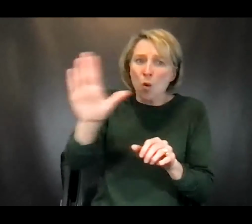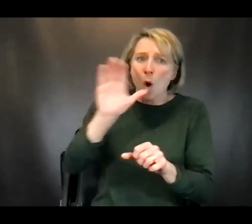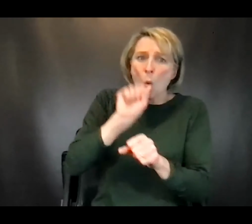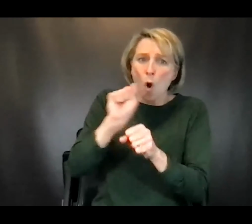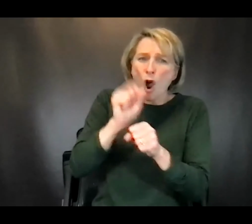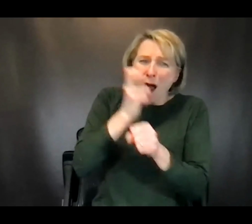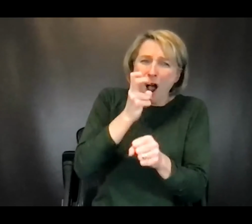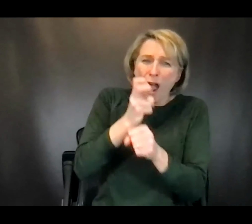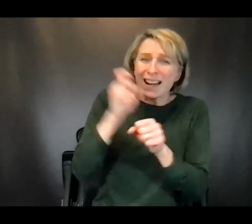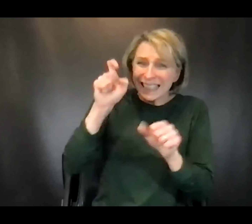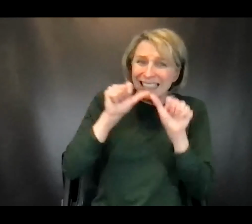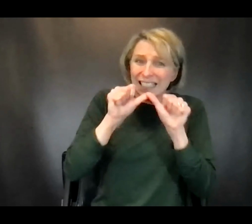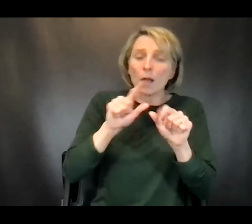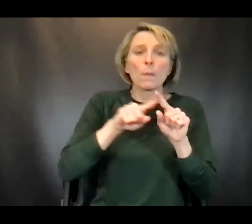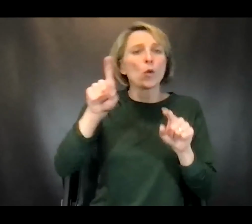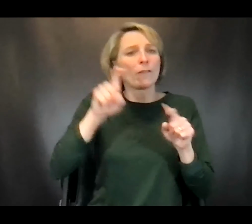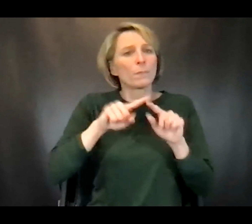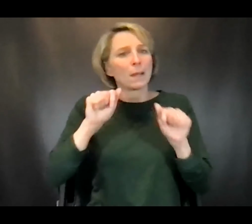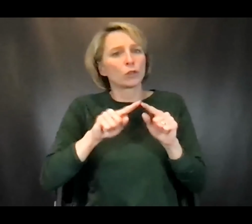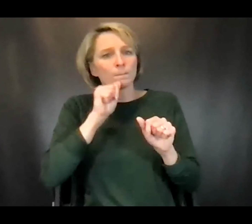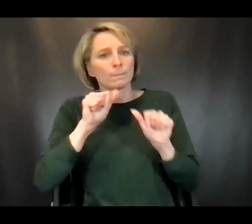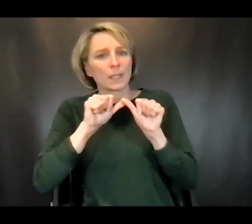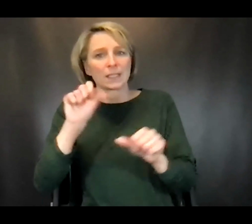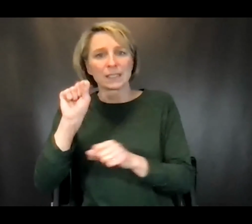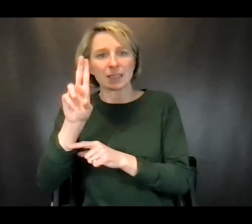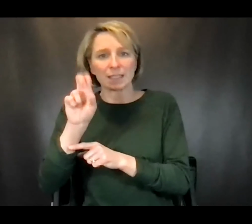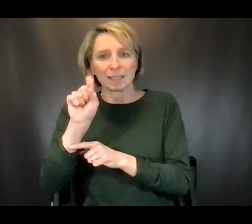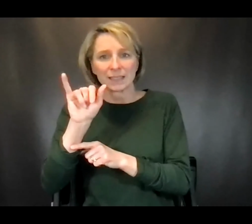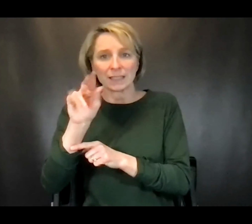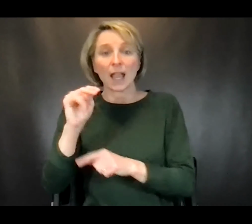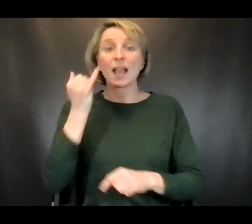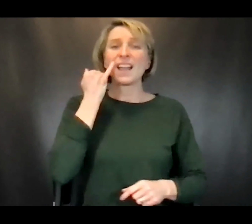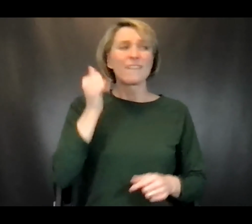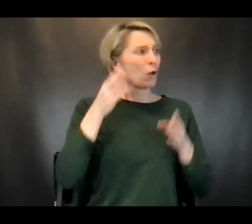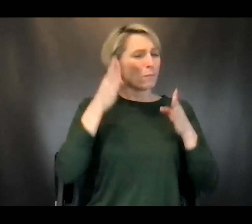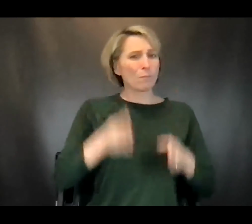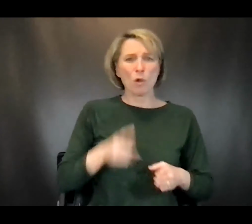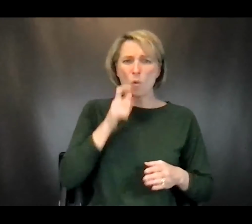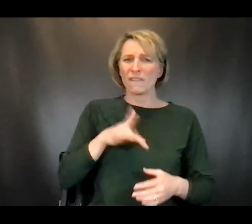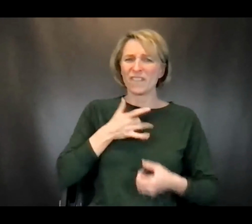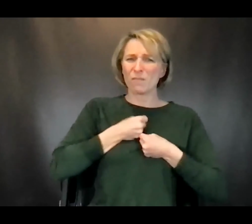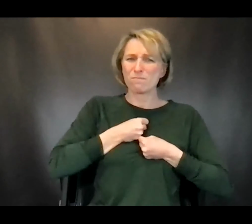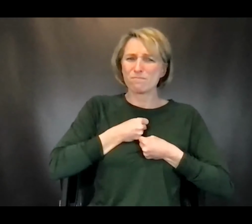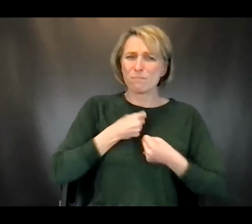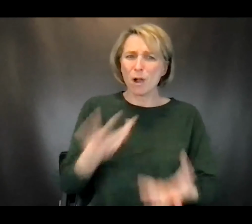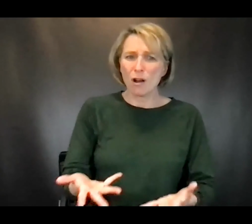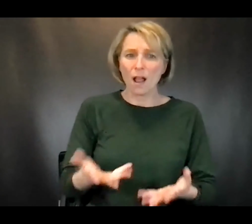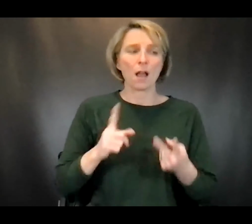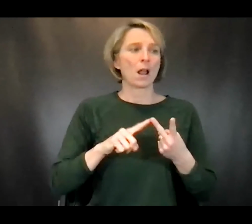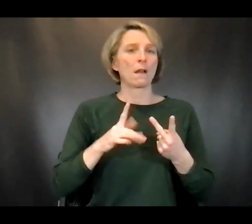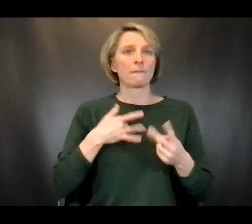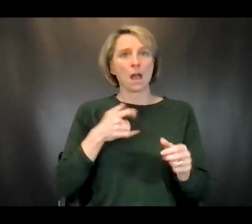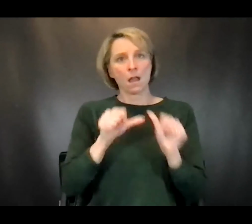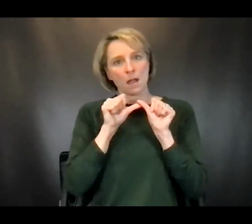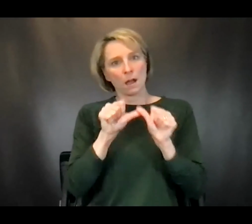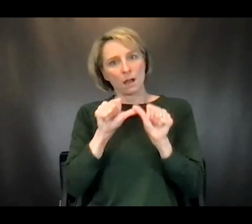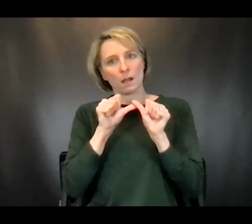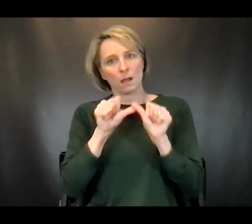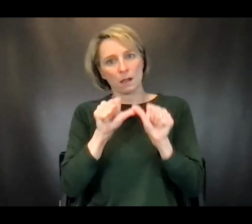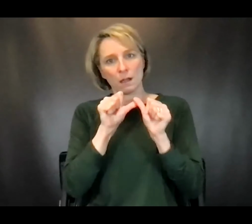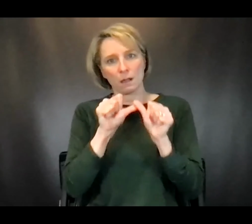way. And someone who's burned out, someone who is in a constant state